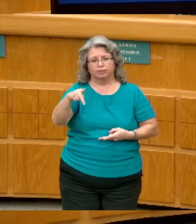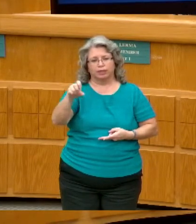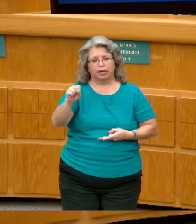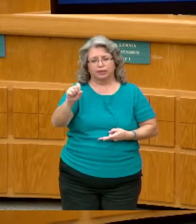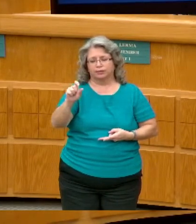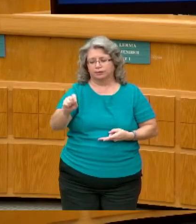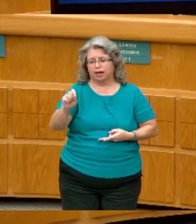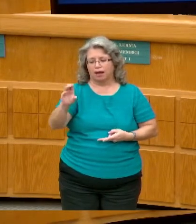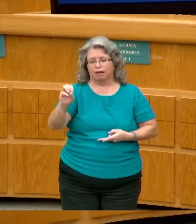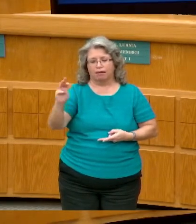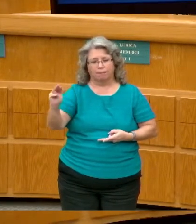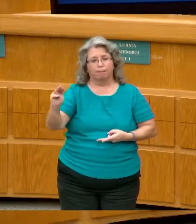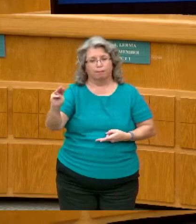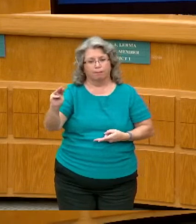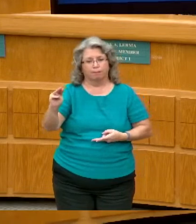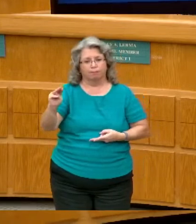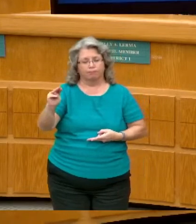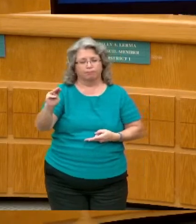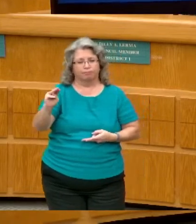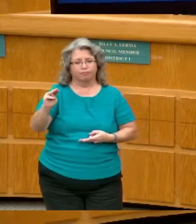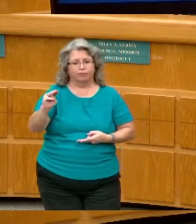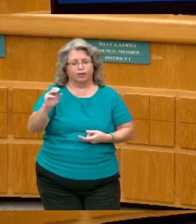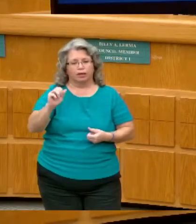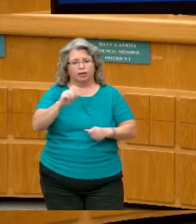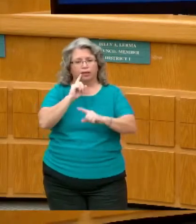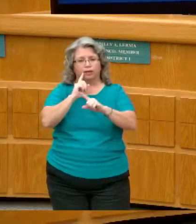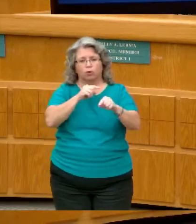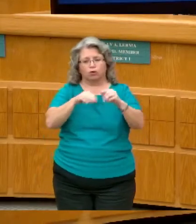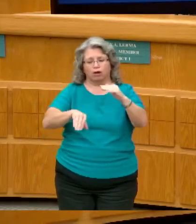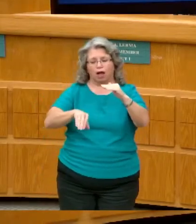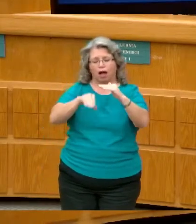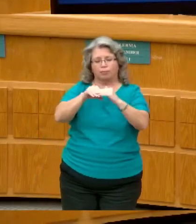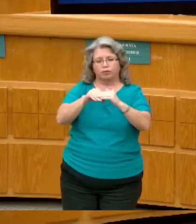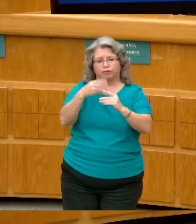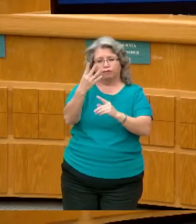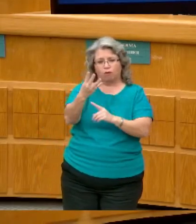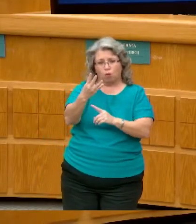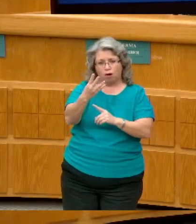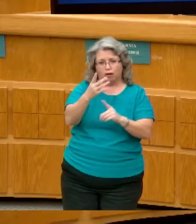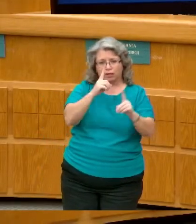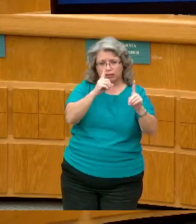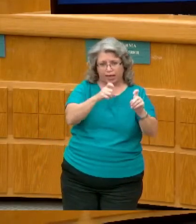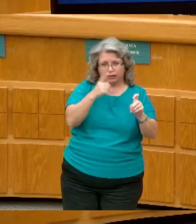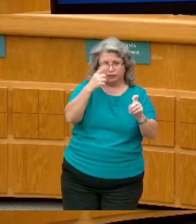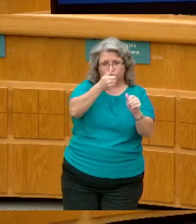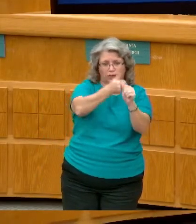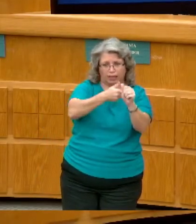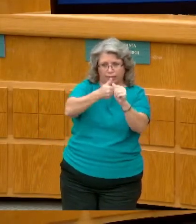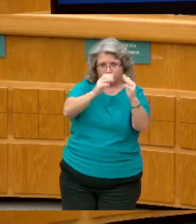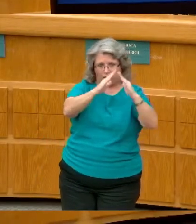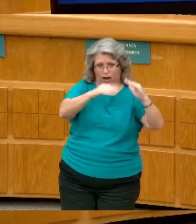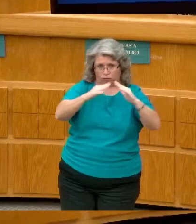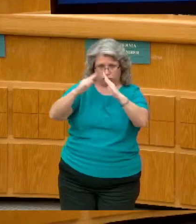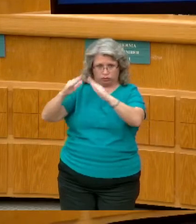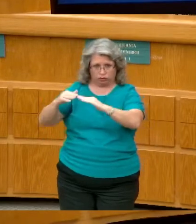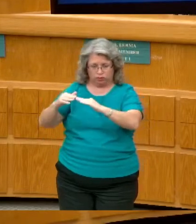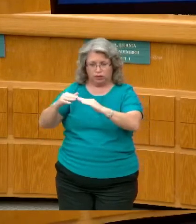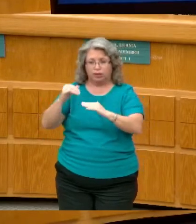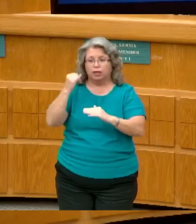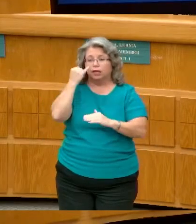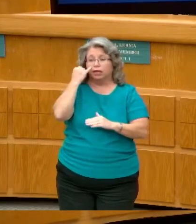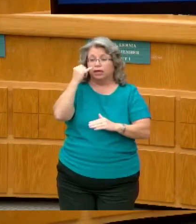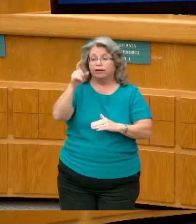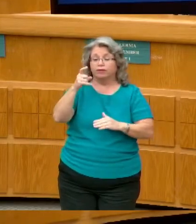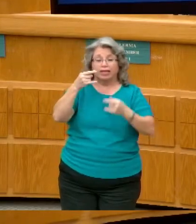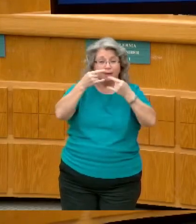www.special.usps.com. And you can order up to 4 tests per household. And if you want masks, because you're running out of